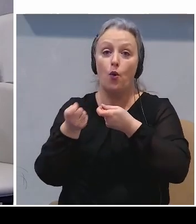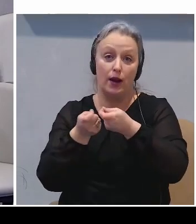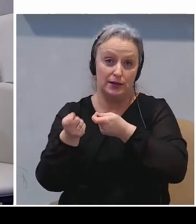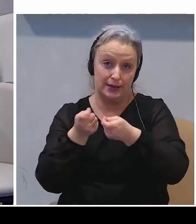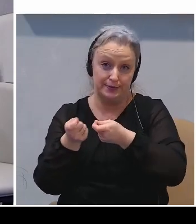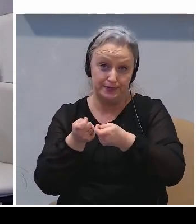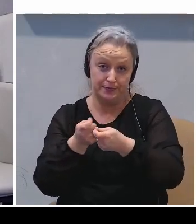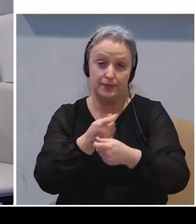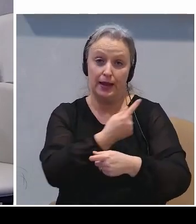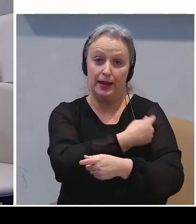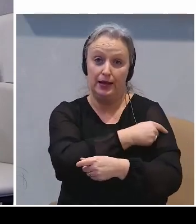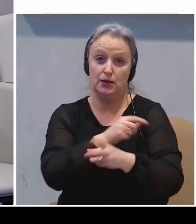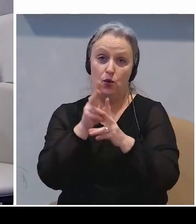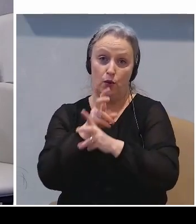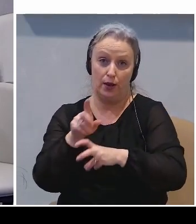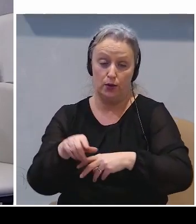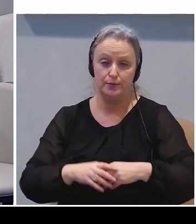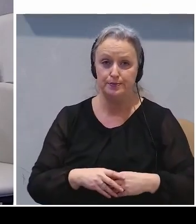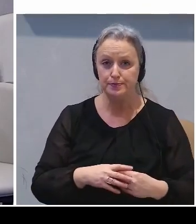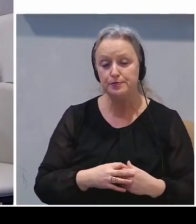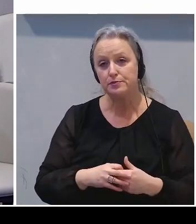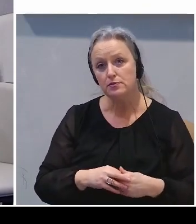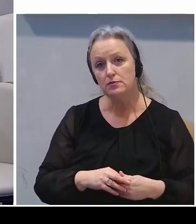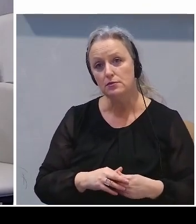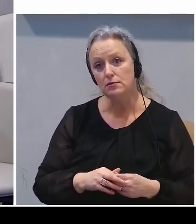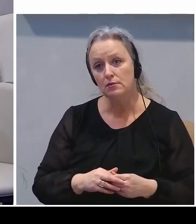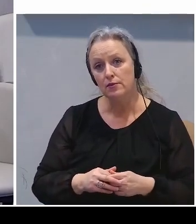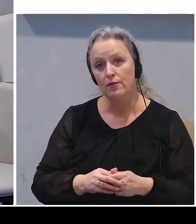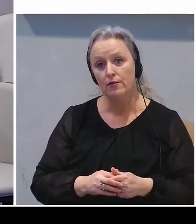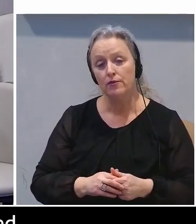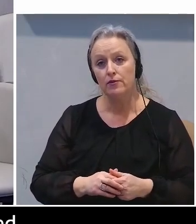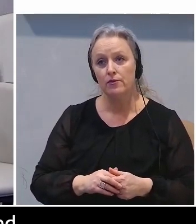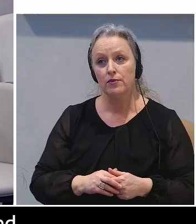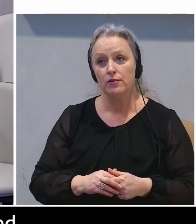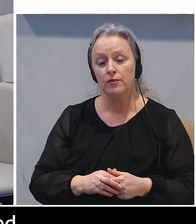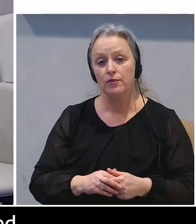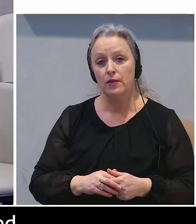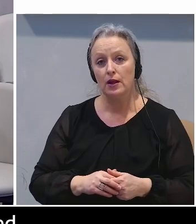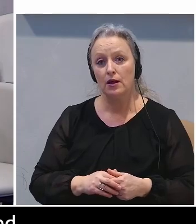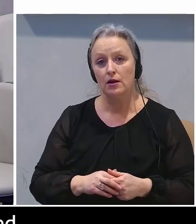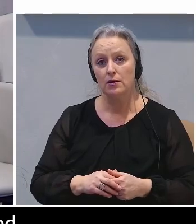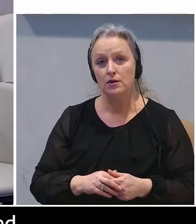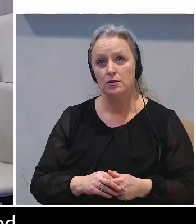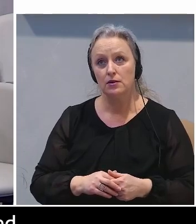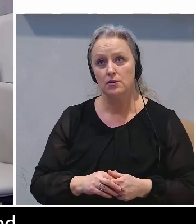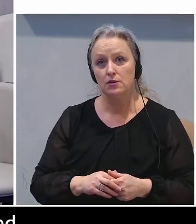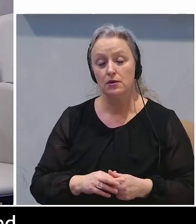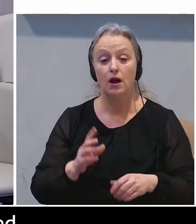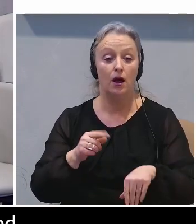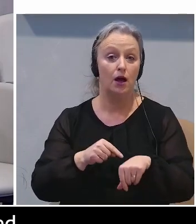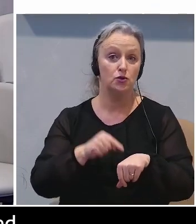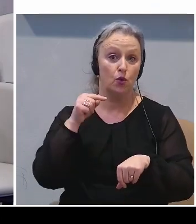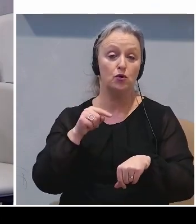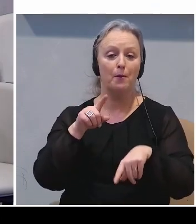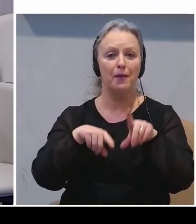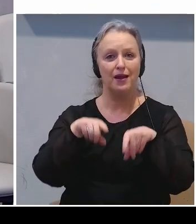So, but in principle, these calls for funding are open to everyone, but it seems that these countries are a little bit more successful on getting funding, and that's why